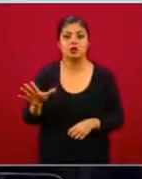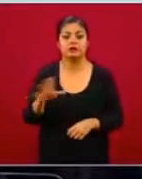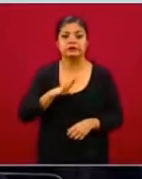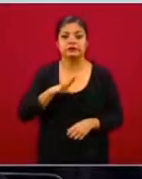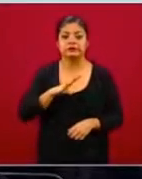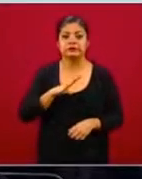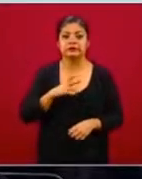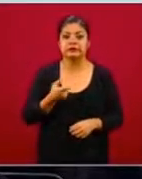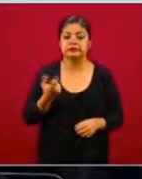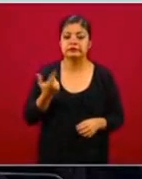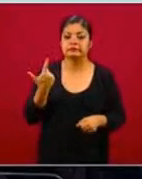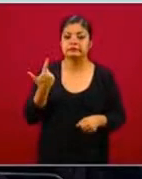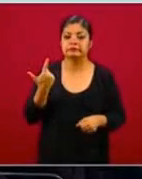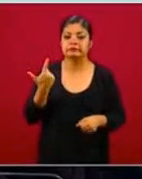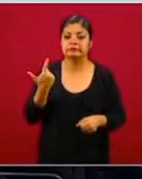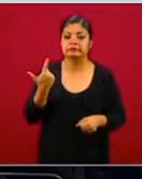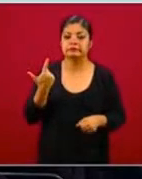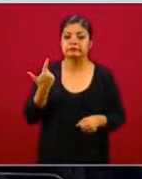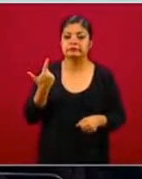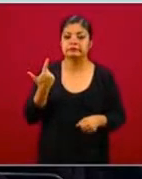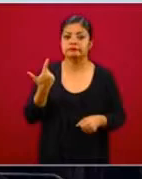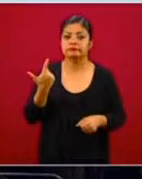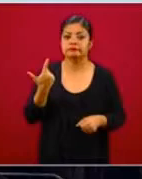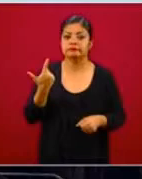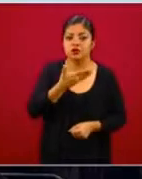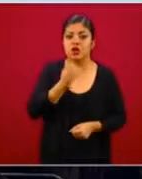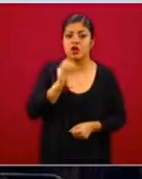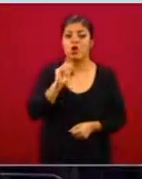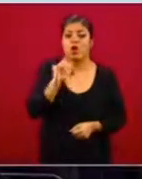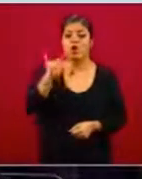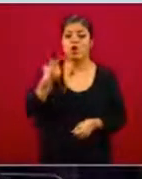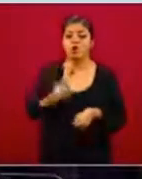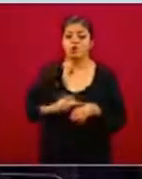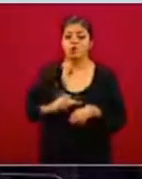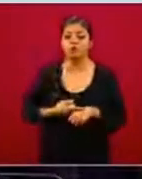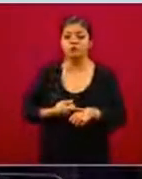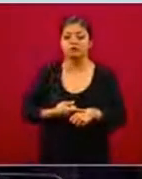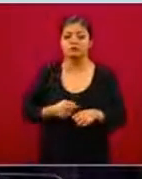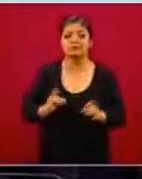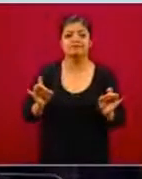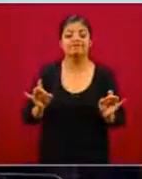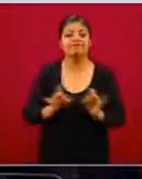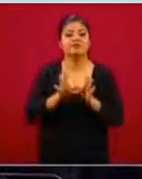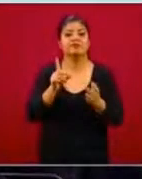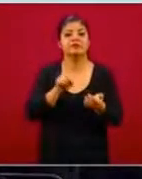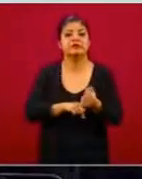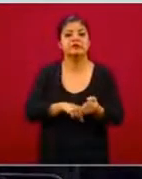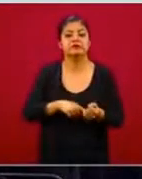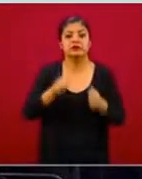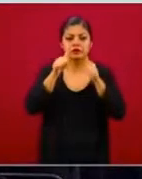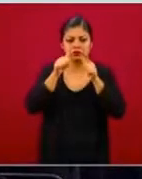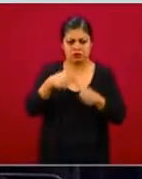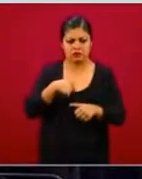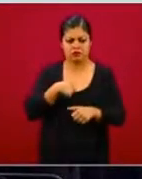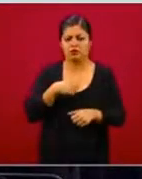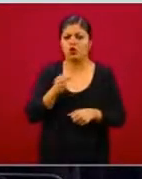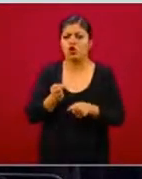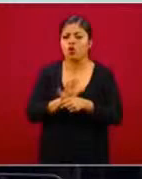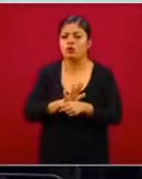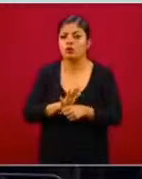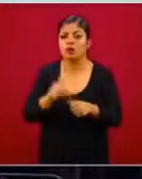a suspected case. If they did not know that they had diabetes or high blood pressure